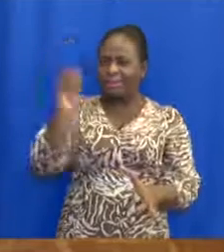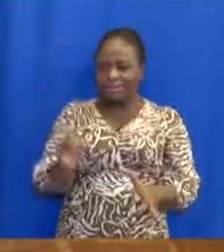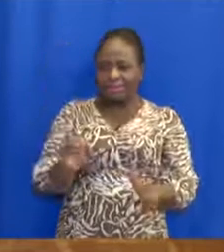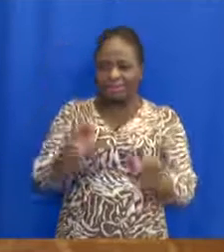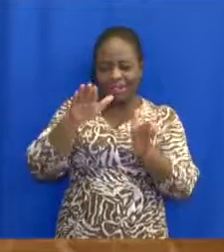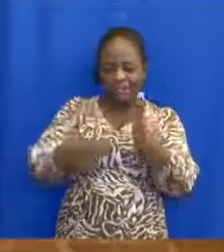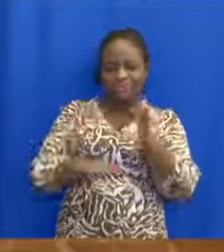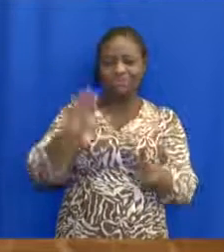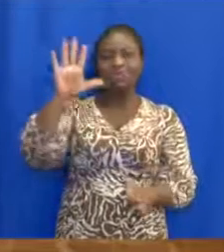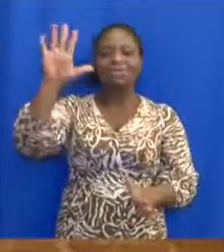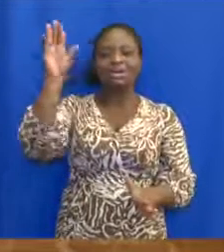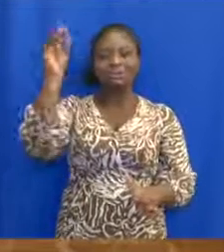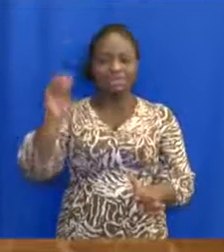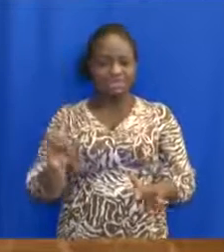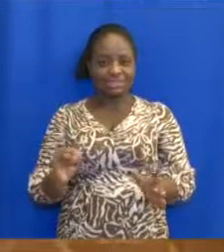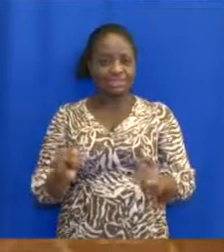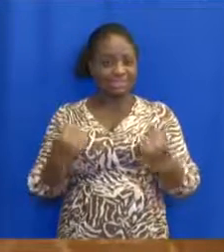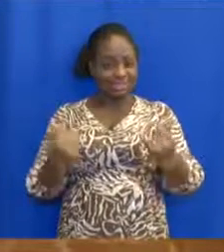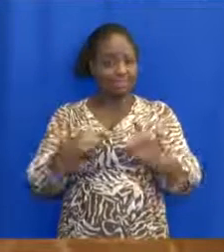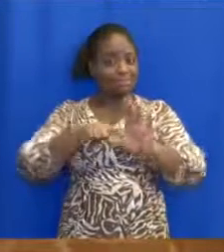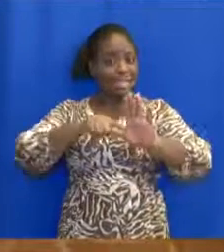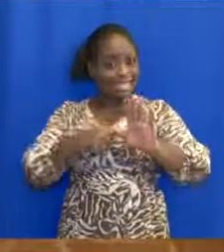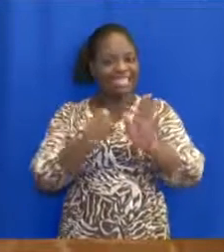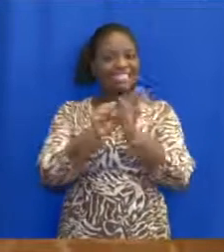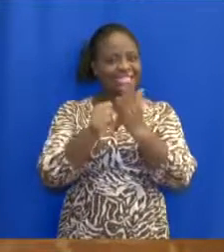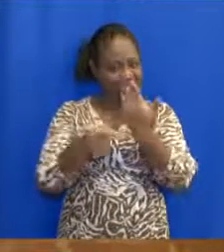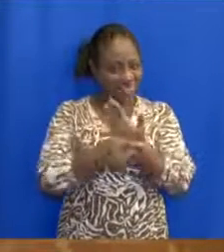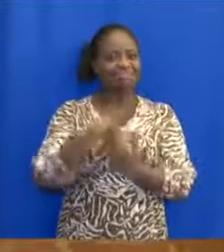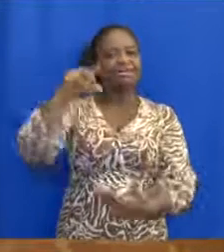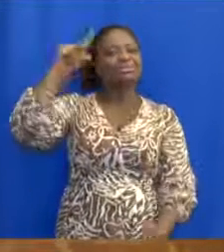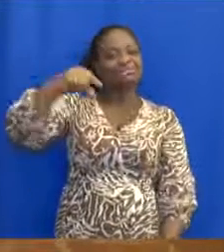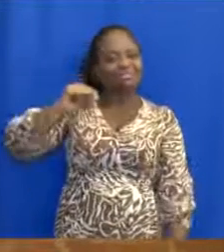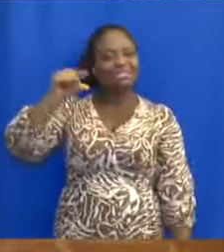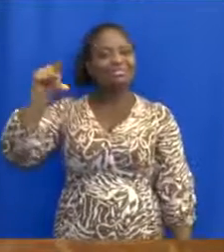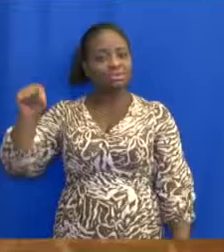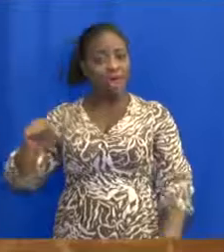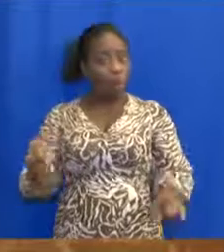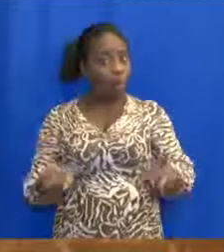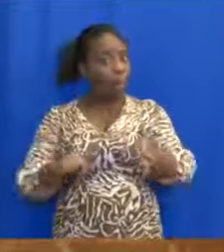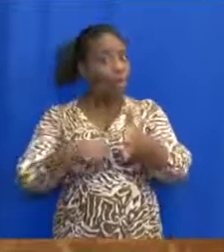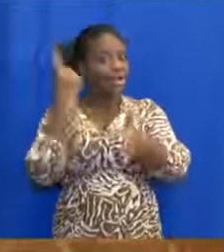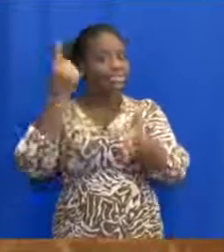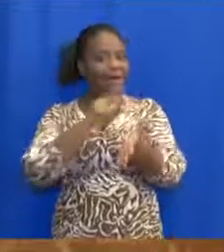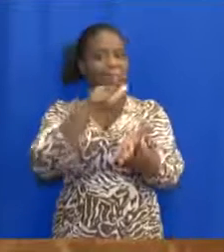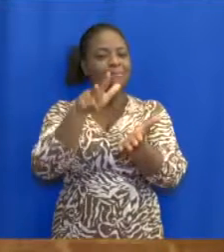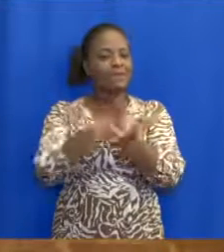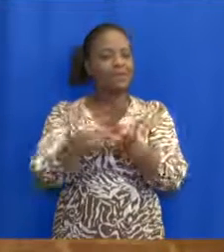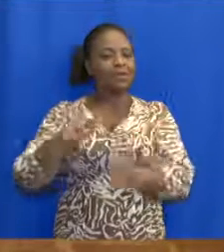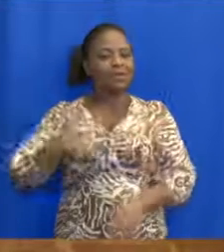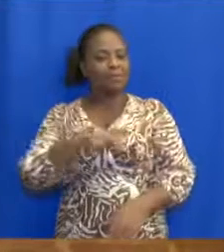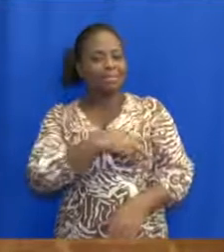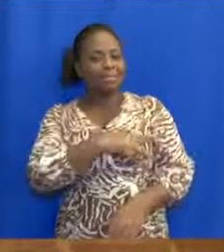5%, effective September 2020. Once approved by Parliament, a